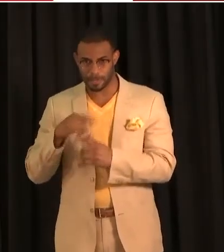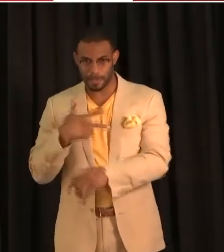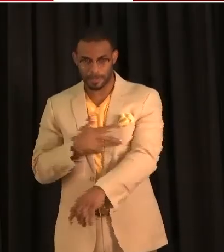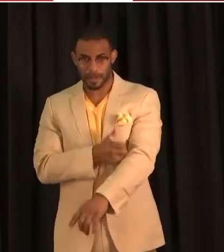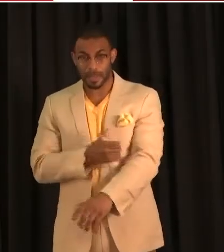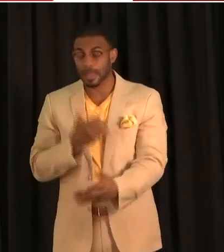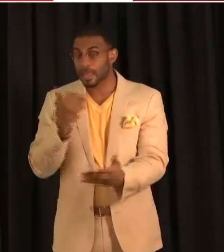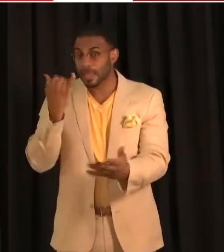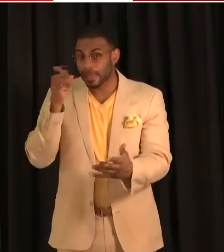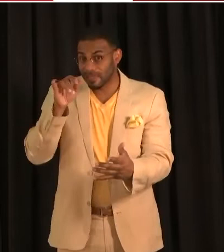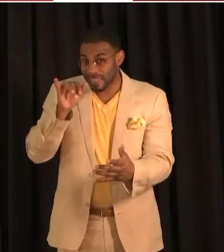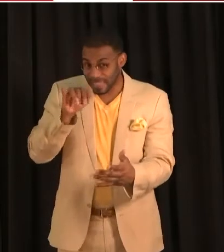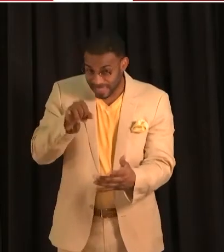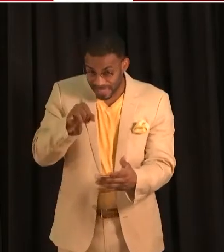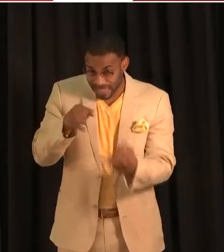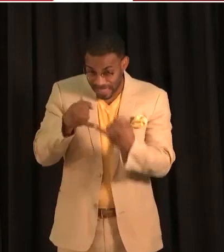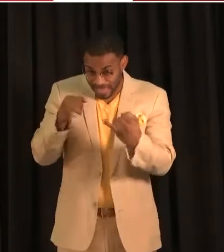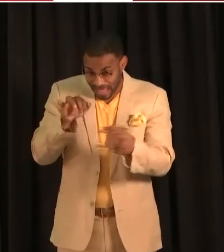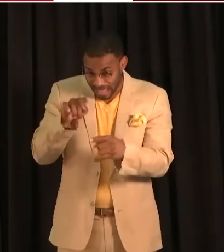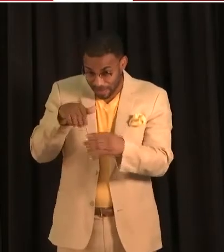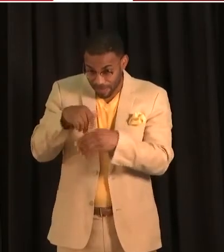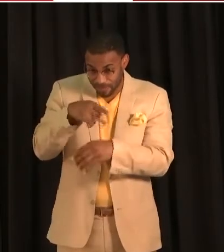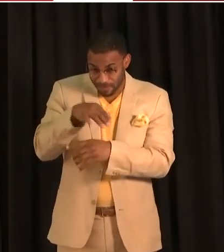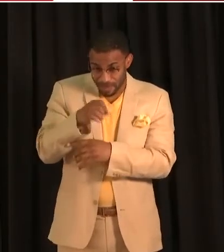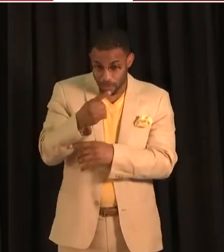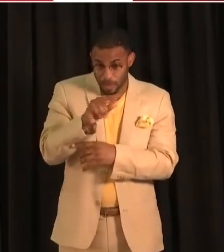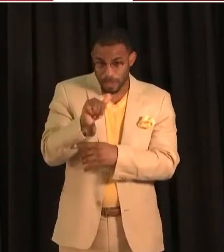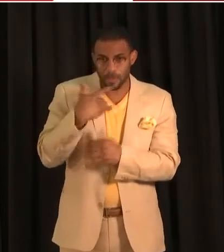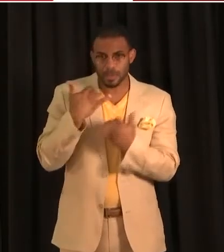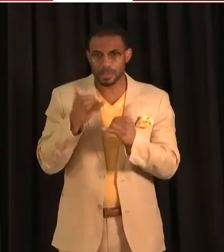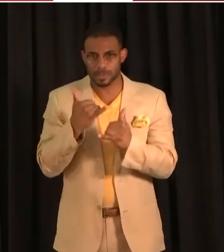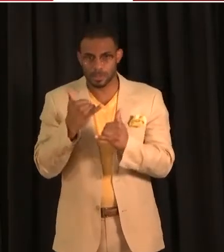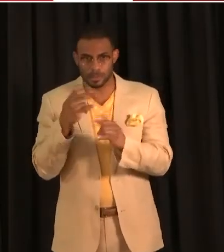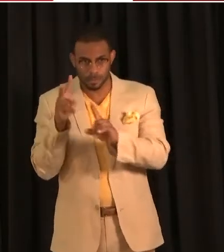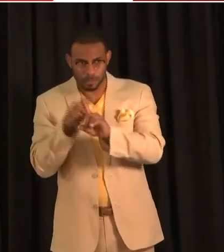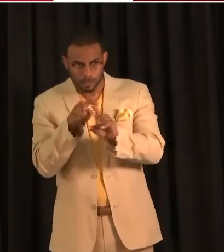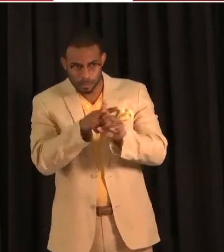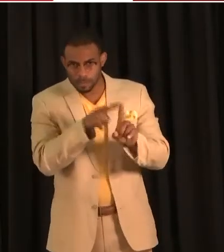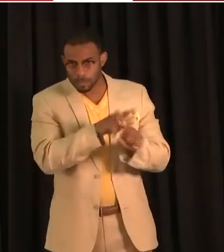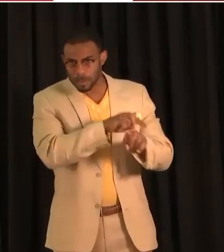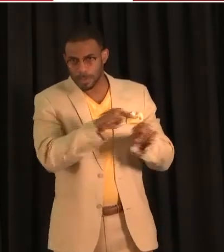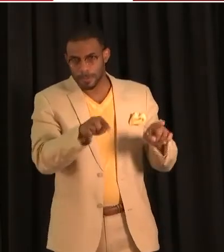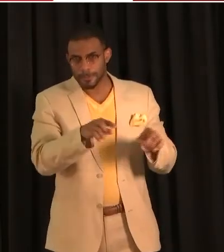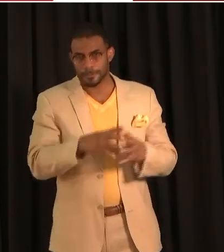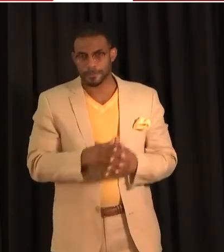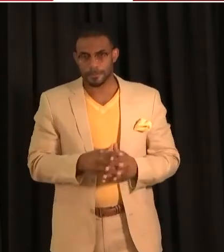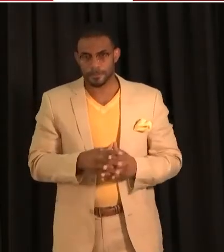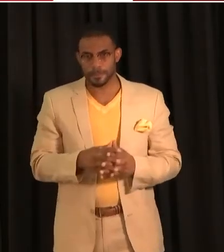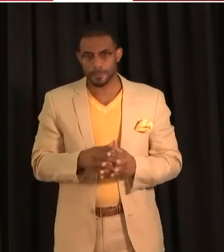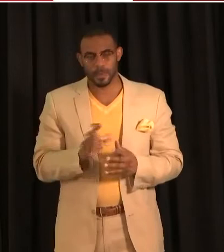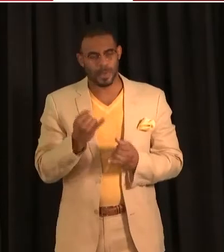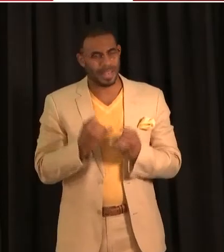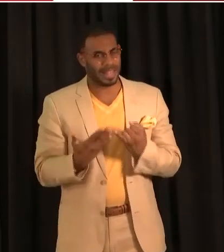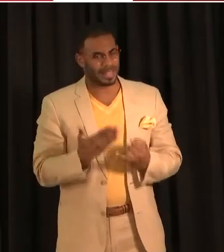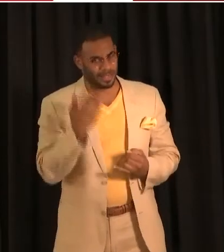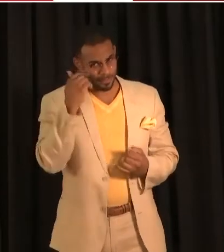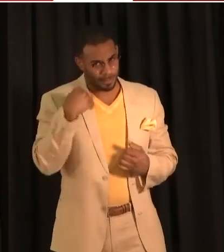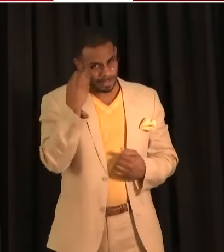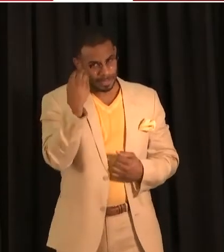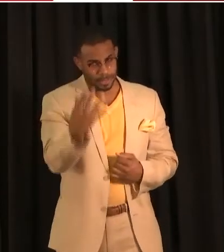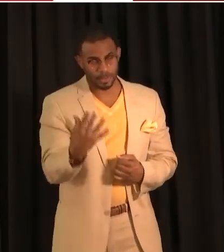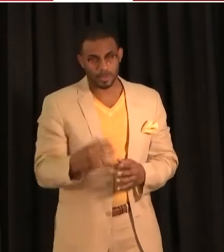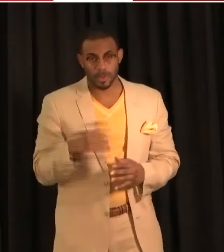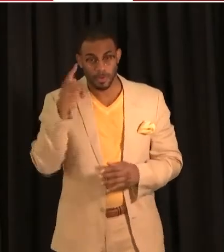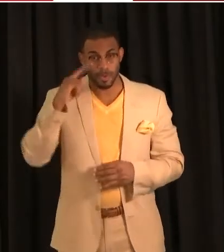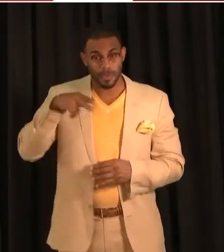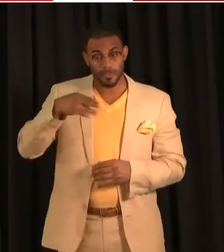If that line item isn't in phase 1A, we are still talking about workers in healthcare settings. One last point to